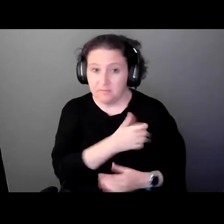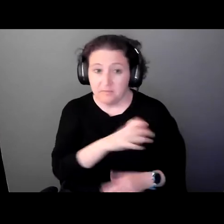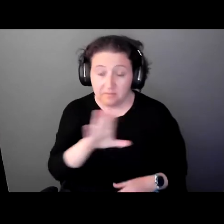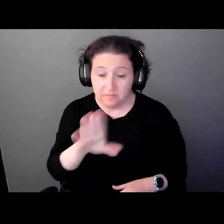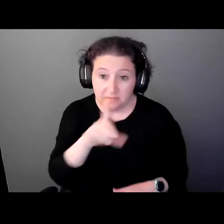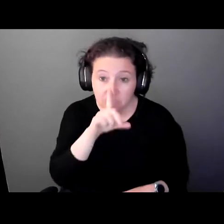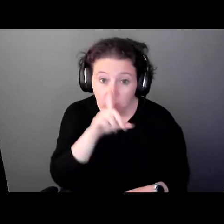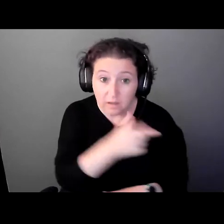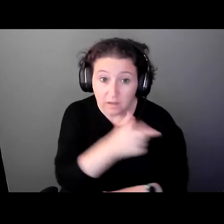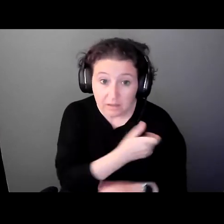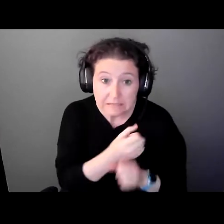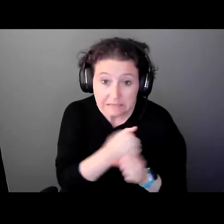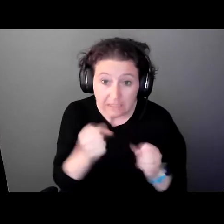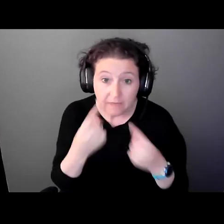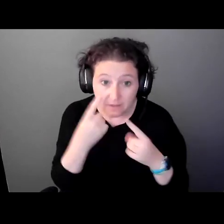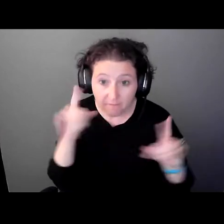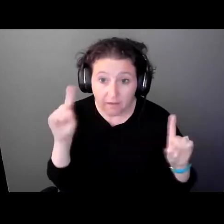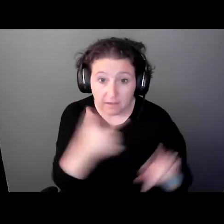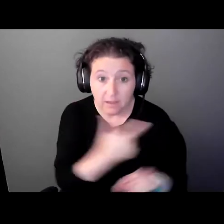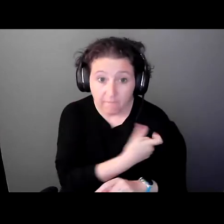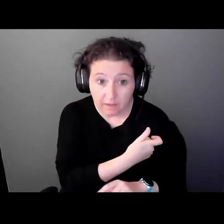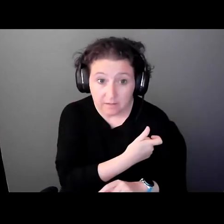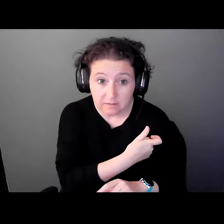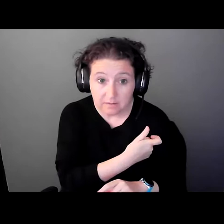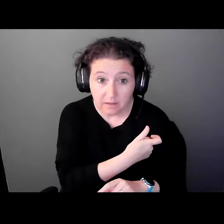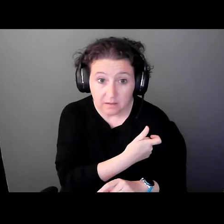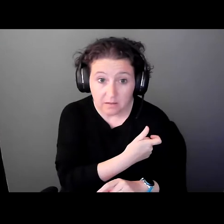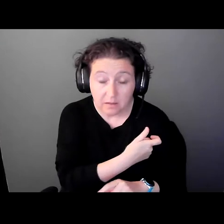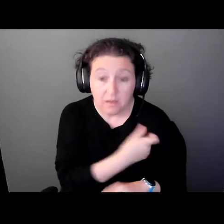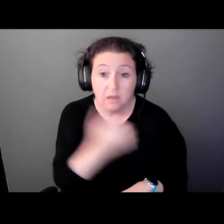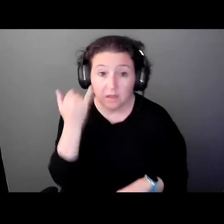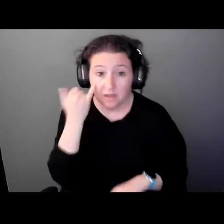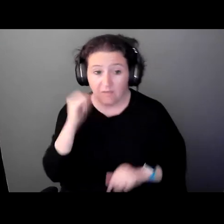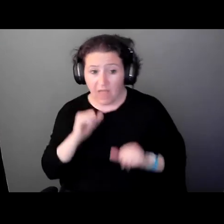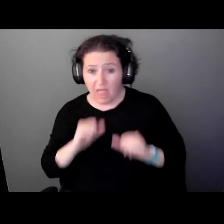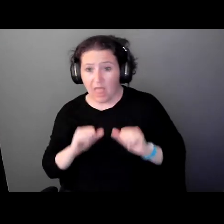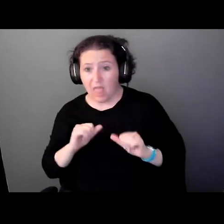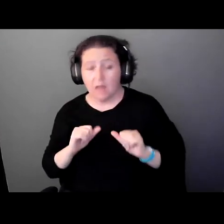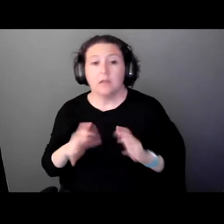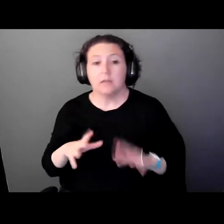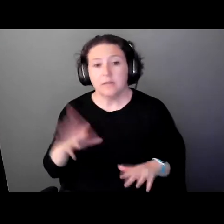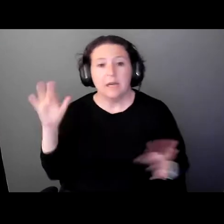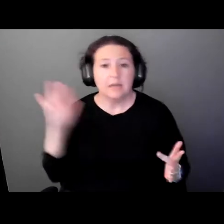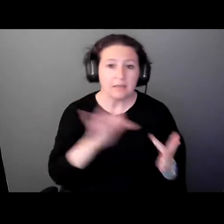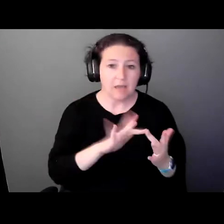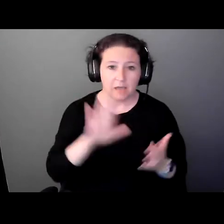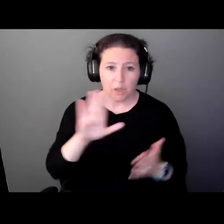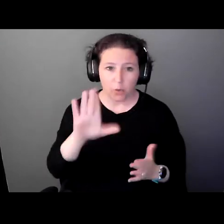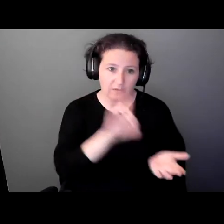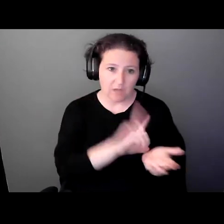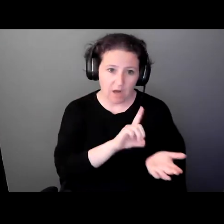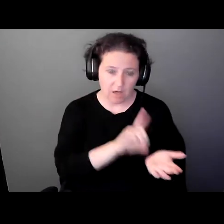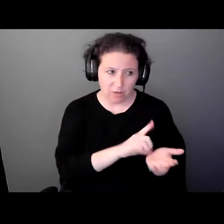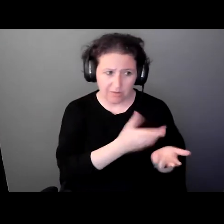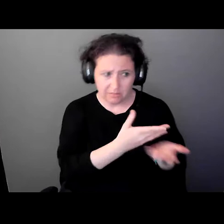effective vaccines, you should immediately be in contact with your health care provider to